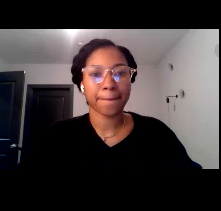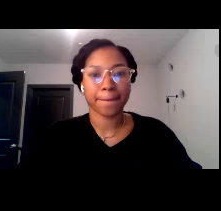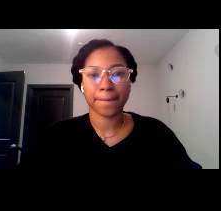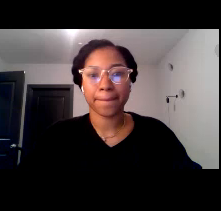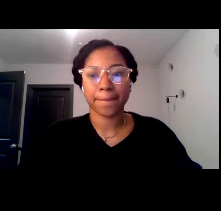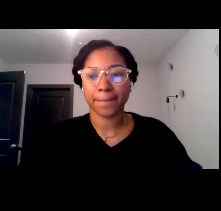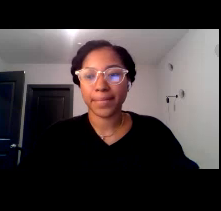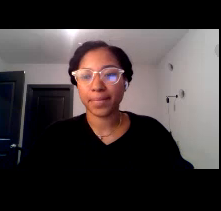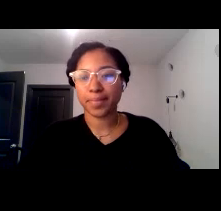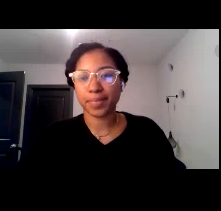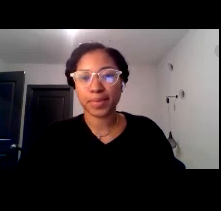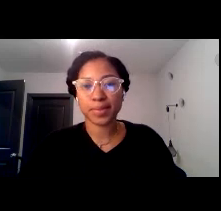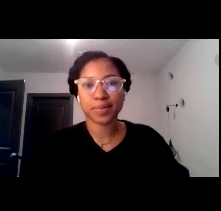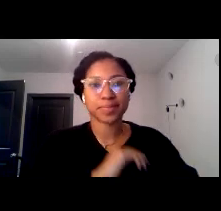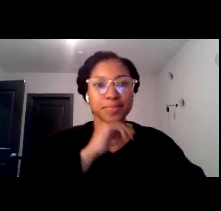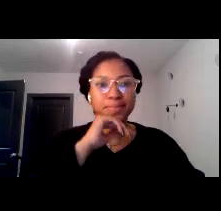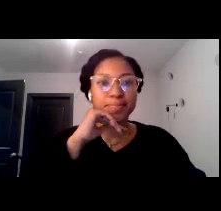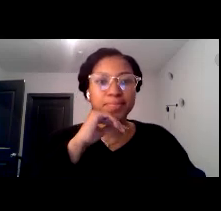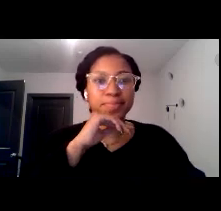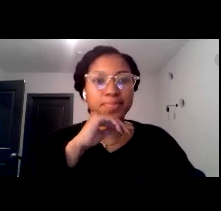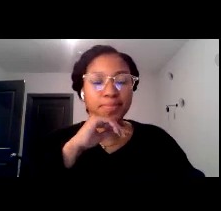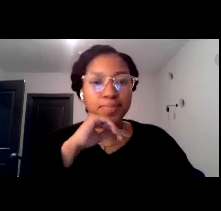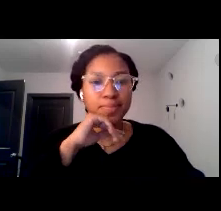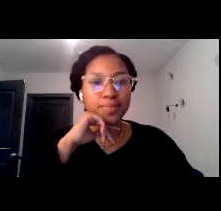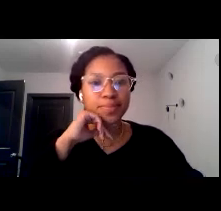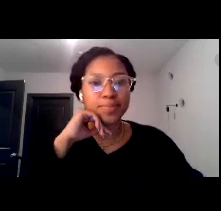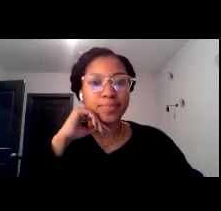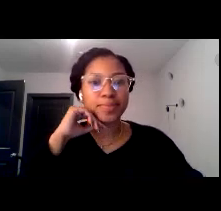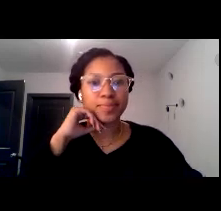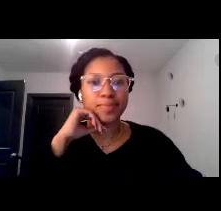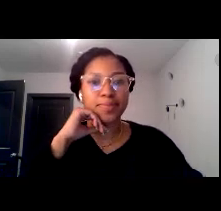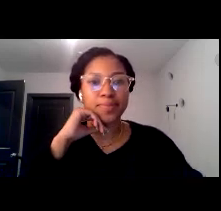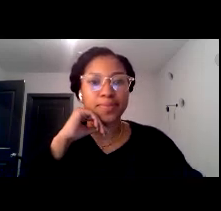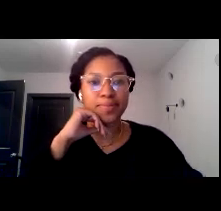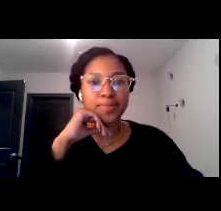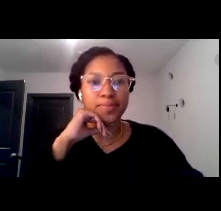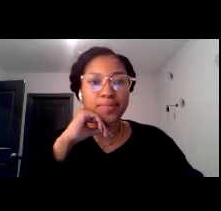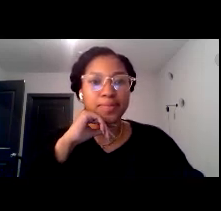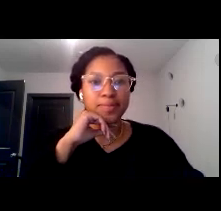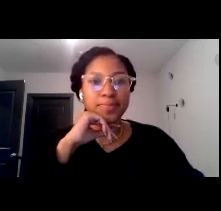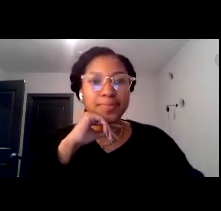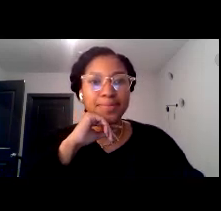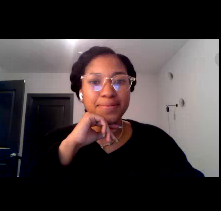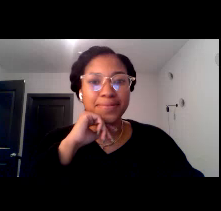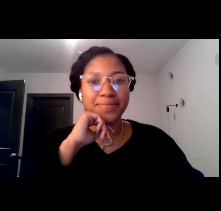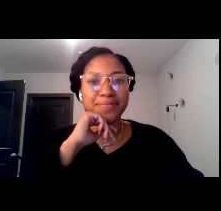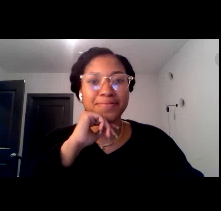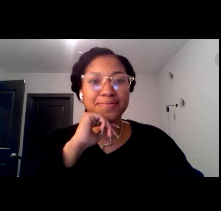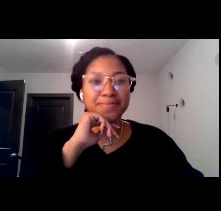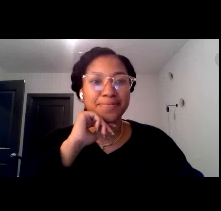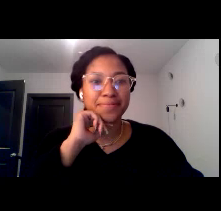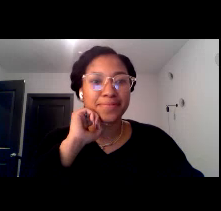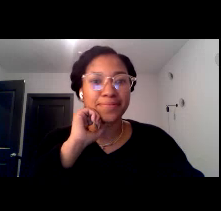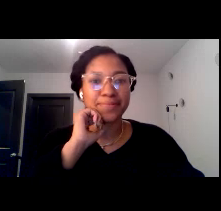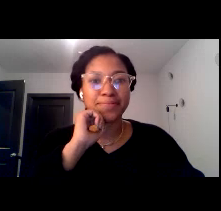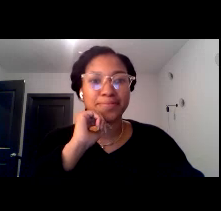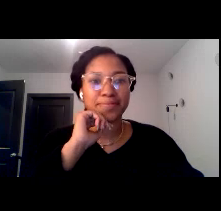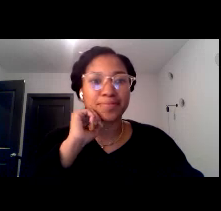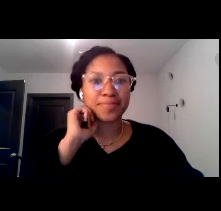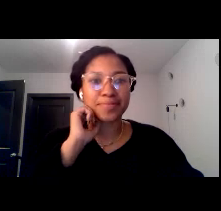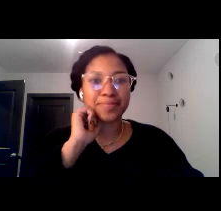Consequences of findings are great because there will be cost disallowance for not conducting these checks or not.